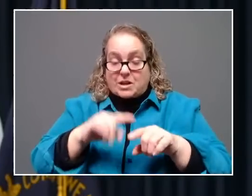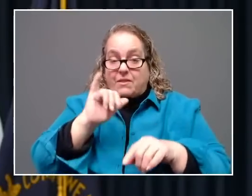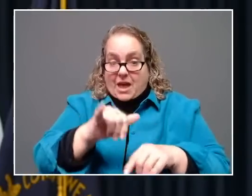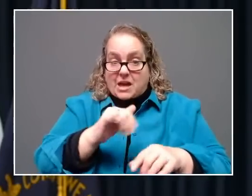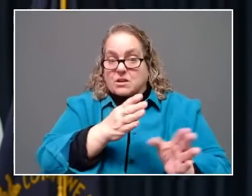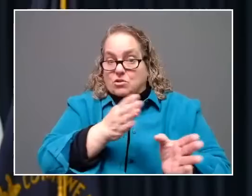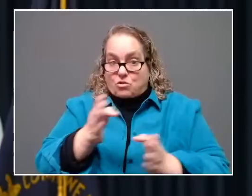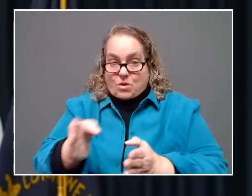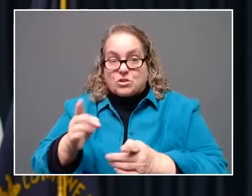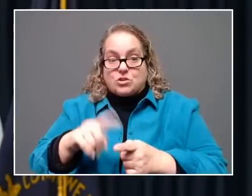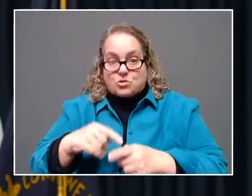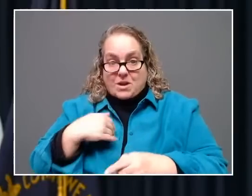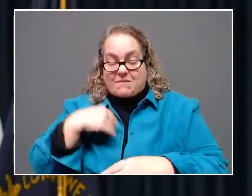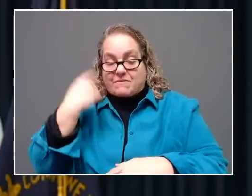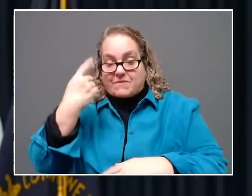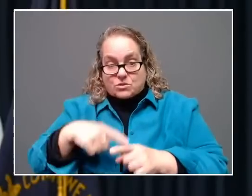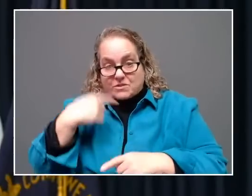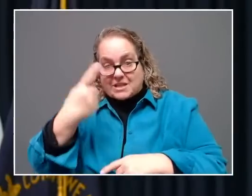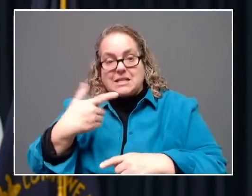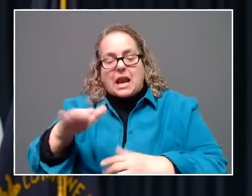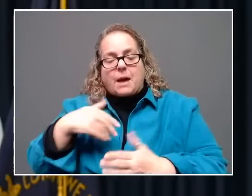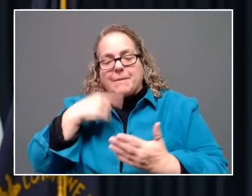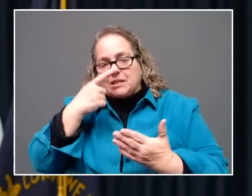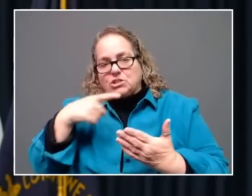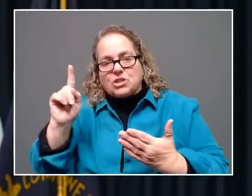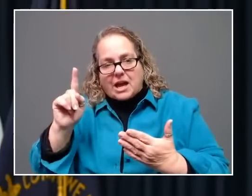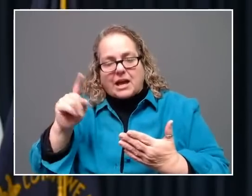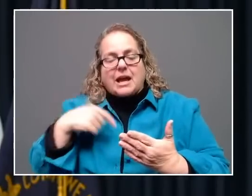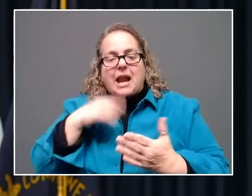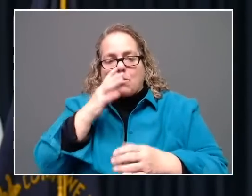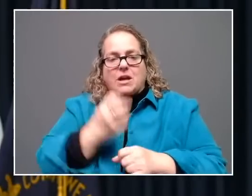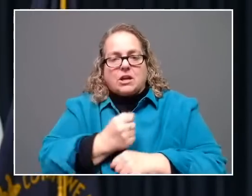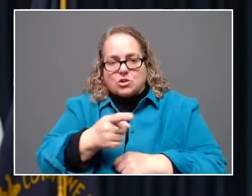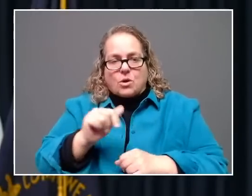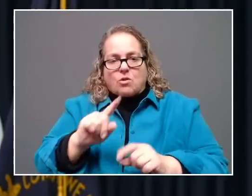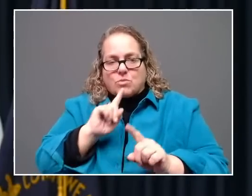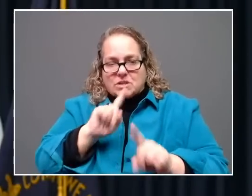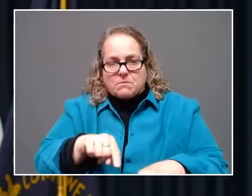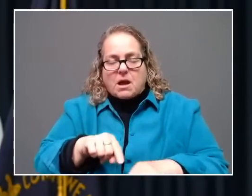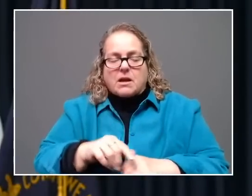and let me check into it and get you a response. We